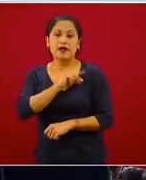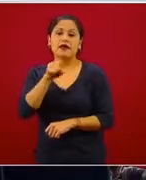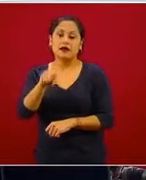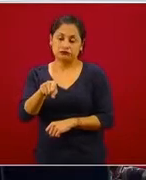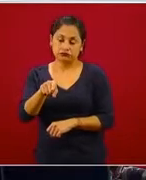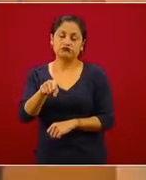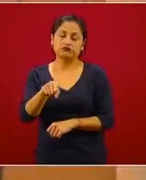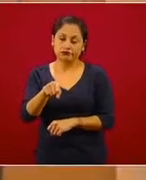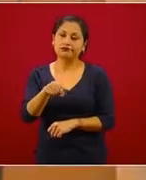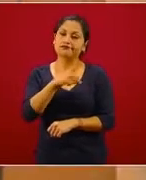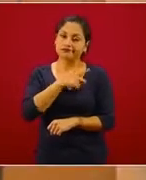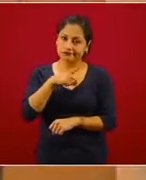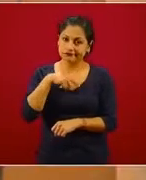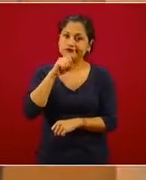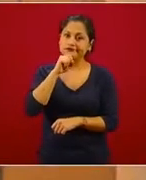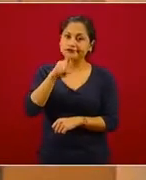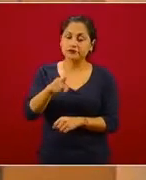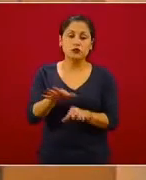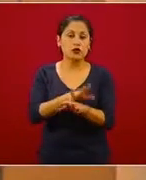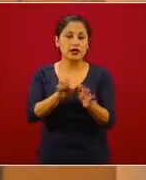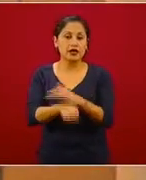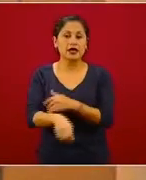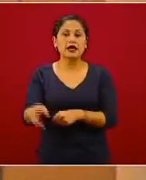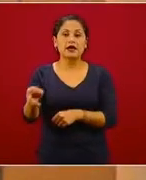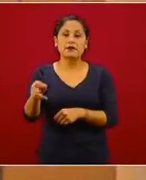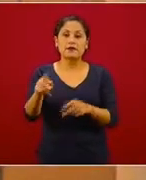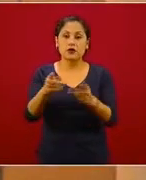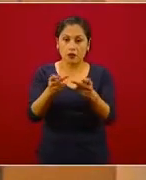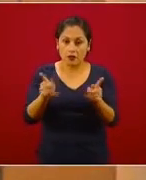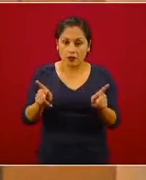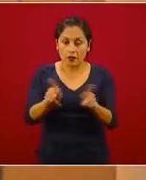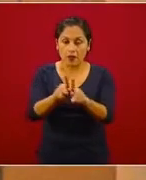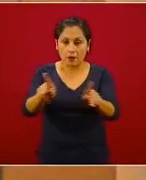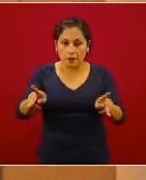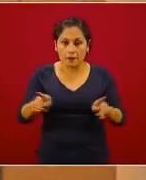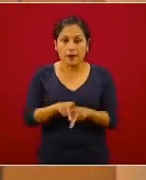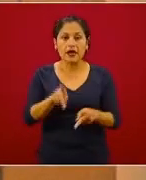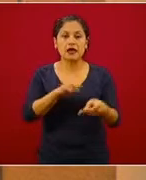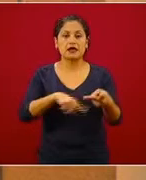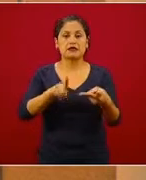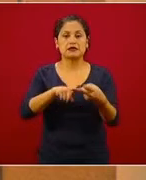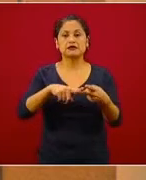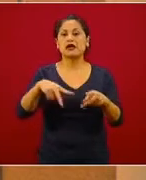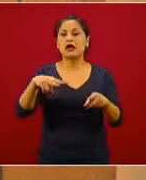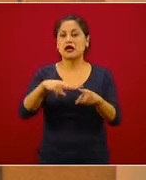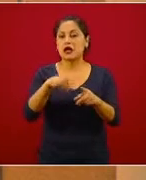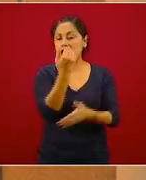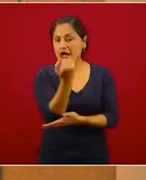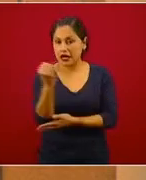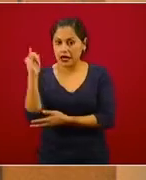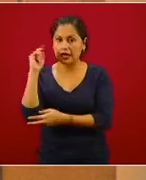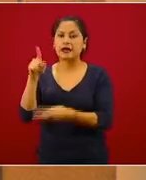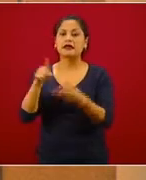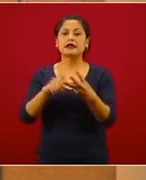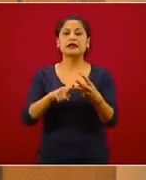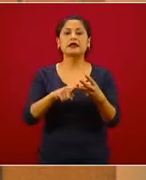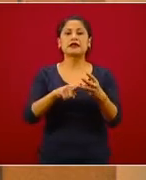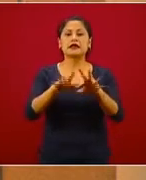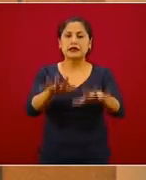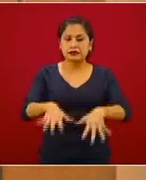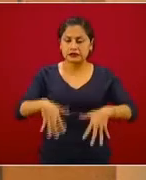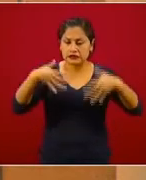companies as well, I mean, those are private, but we're talking here about where big crowds get together, like museums,